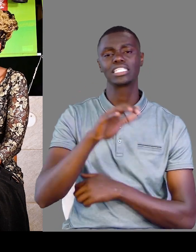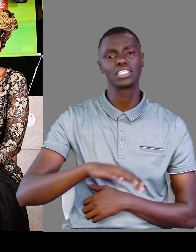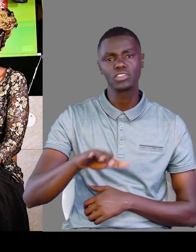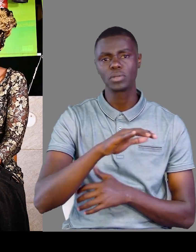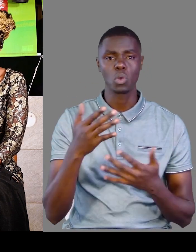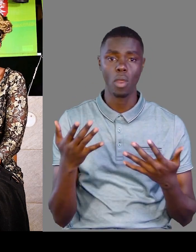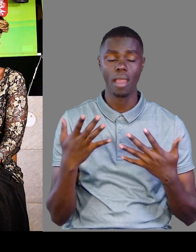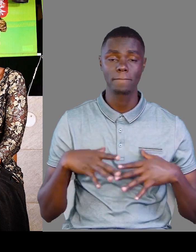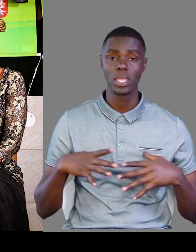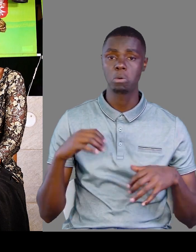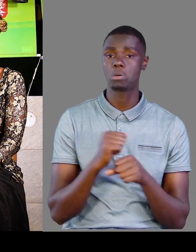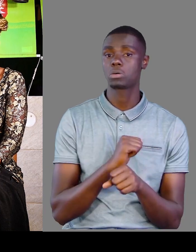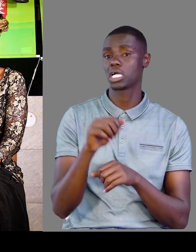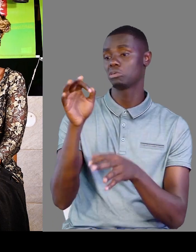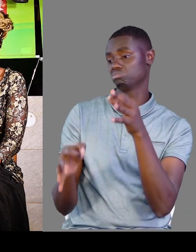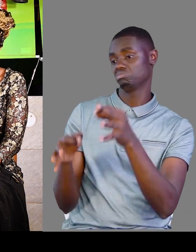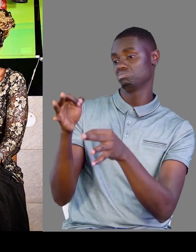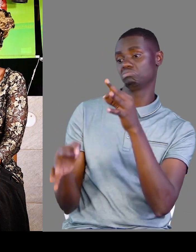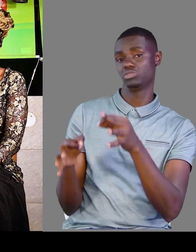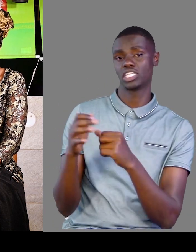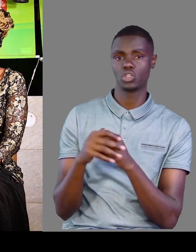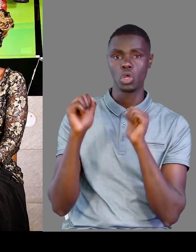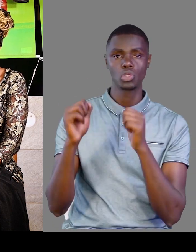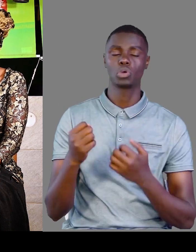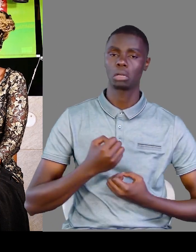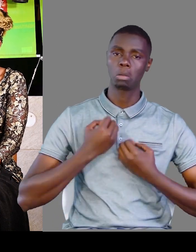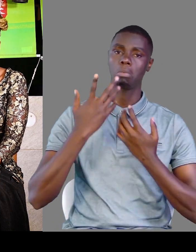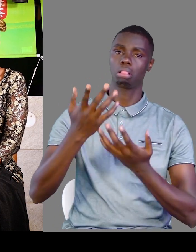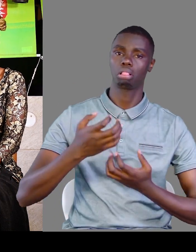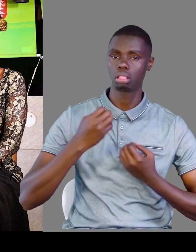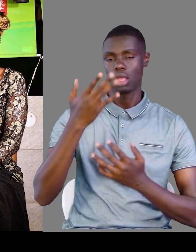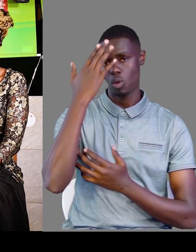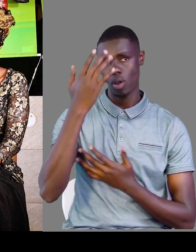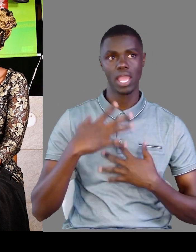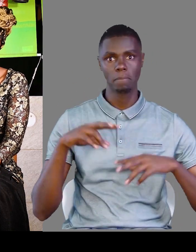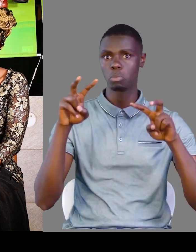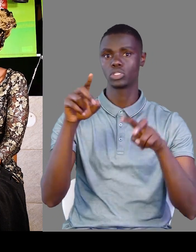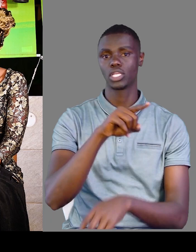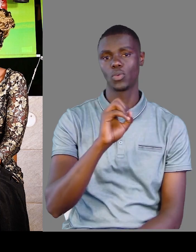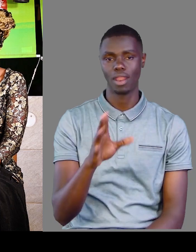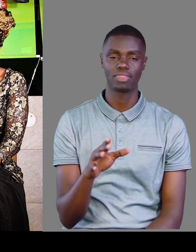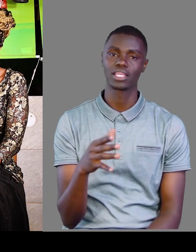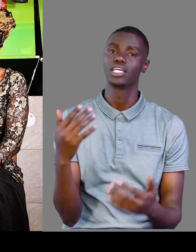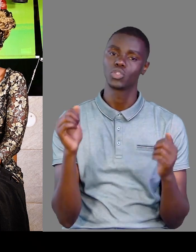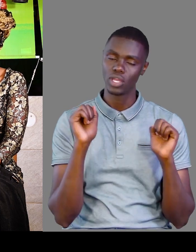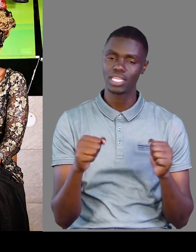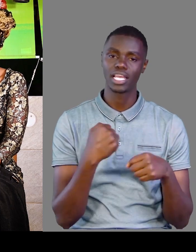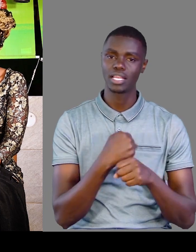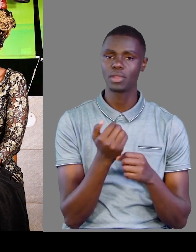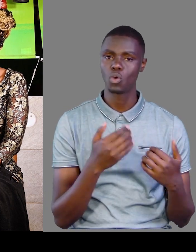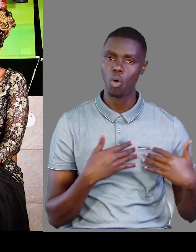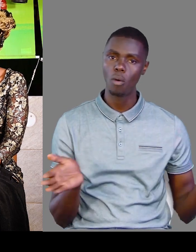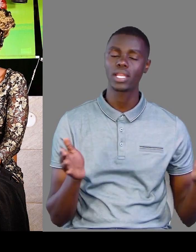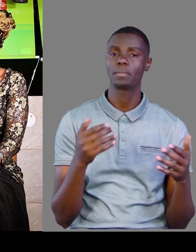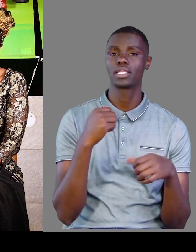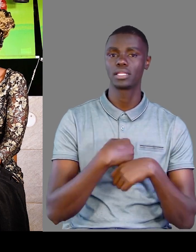people are not judging you. So if you can be able to speak because you're not seeing them. Understand? So it makes you open up. It makes you say things you can't speak